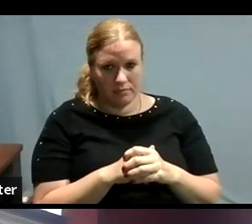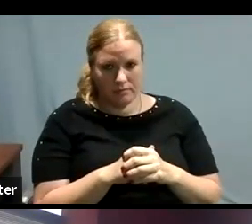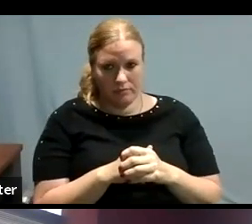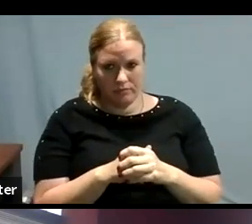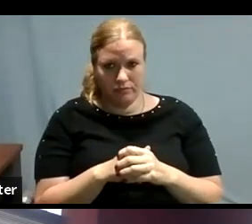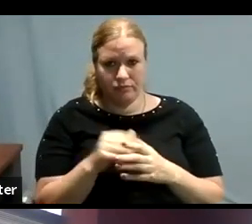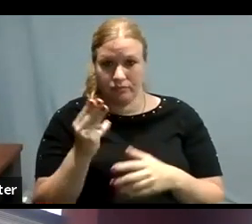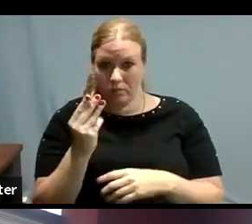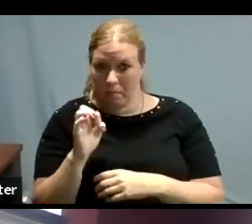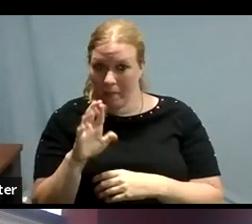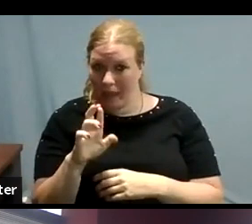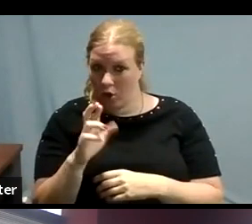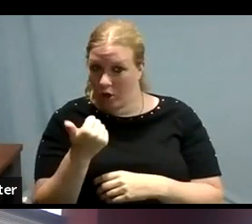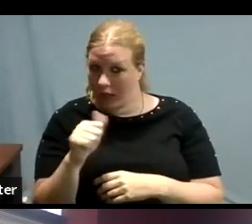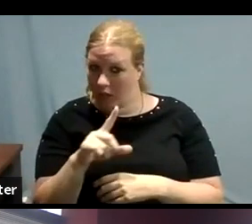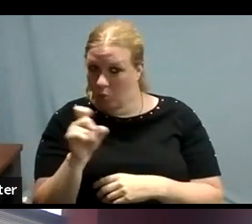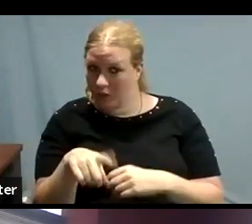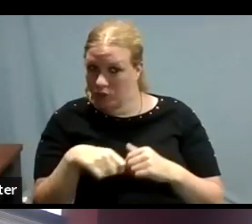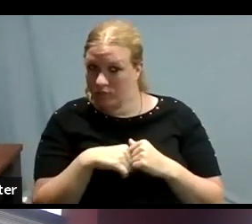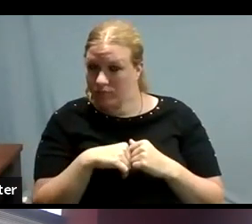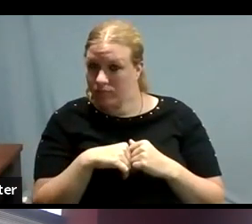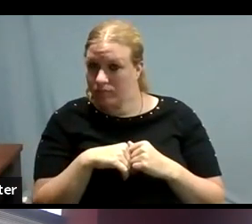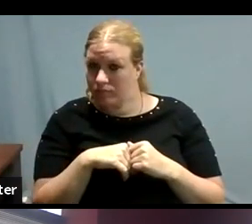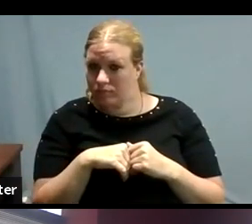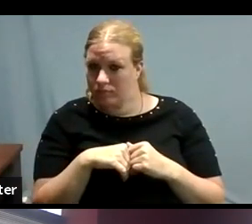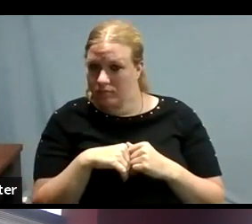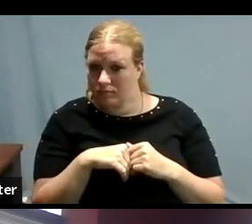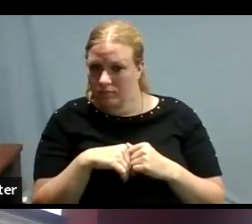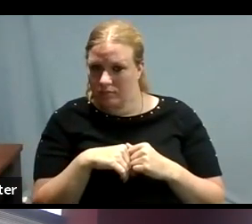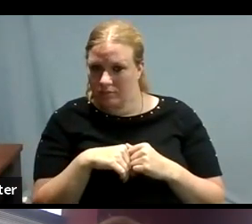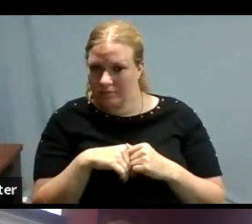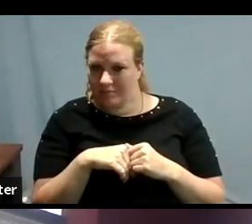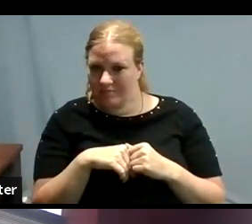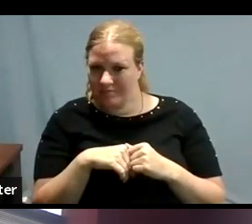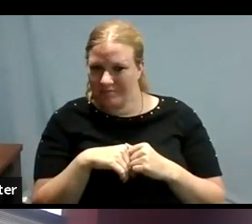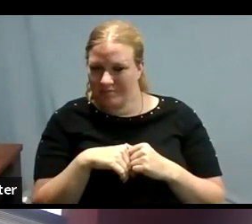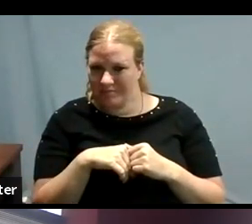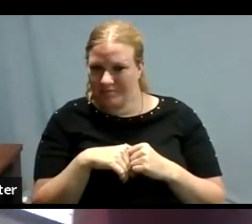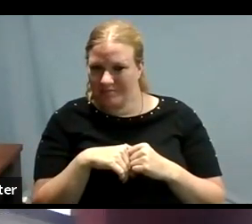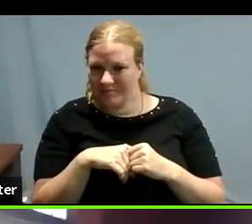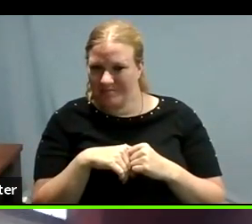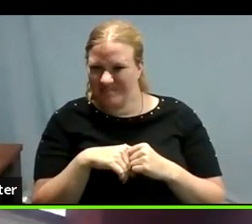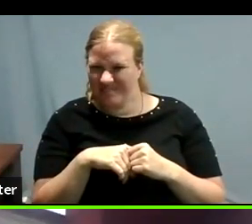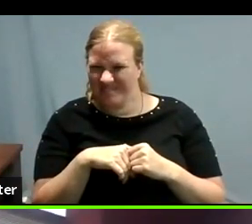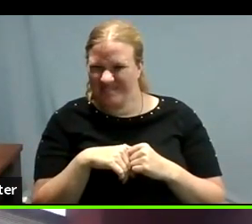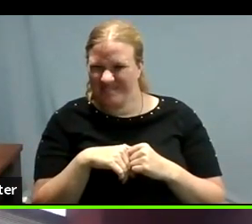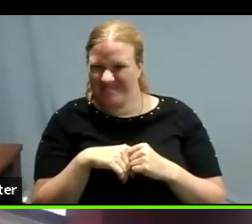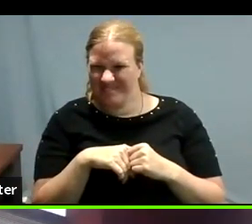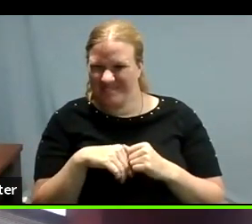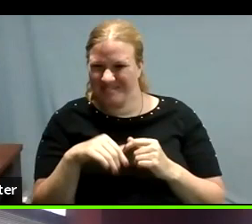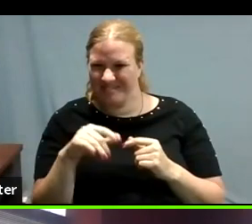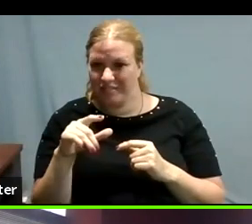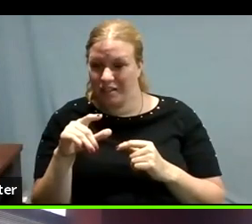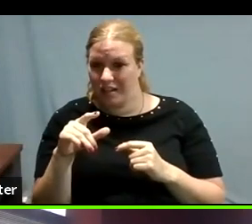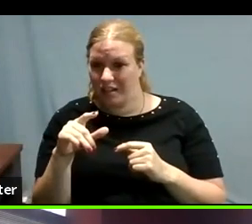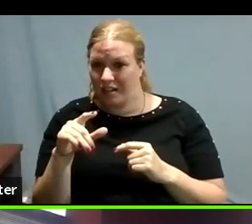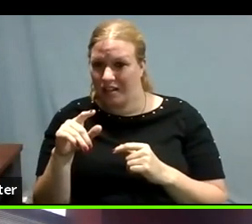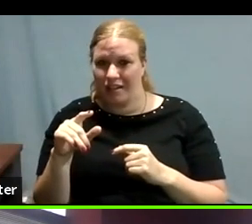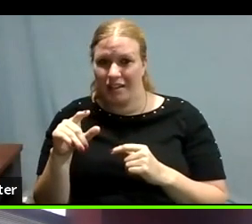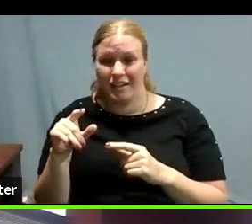Other questions? Tom, do you have your hand up, or is this just an old latent hand that you had up from earlier? Just an old